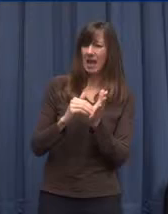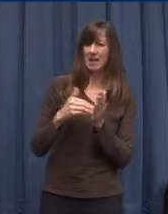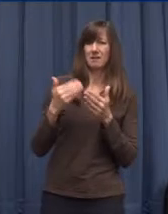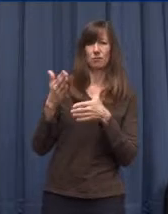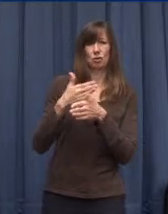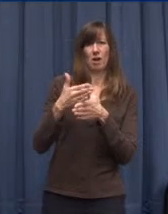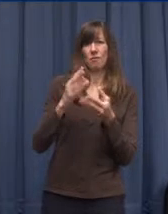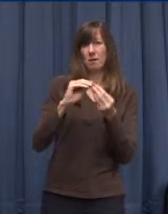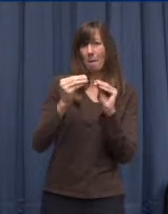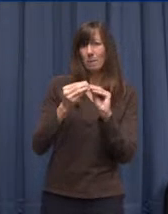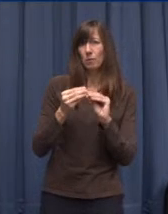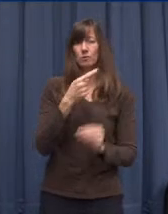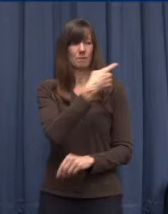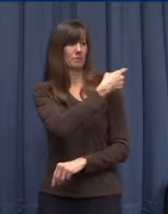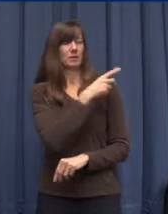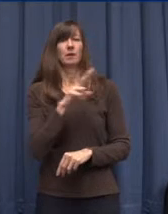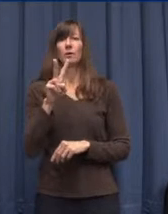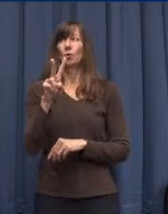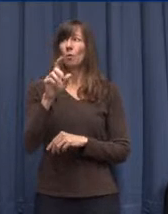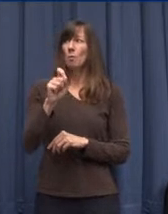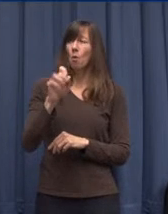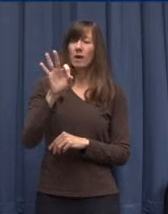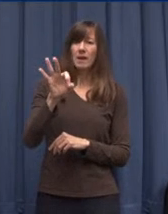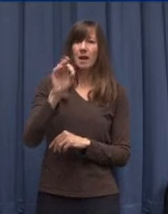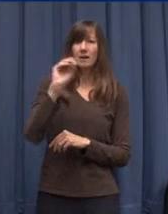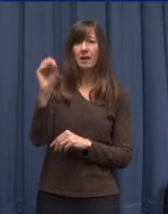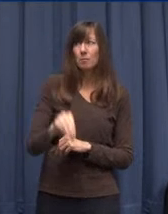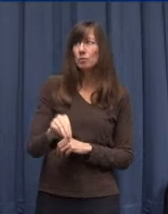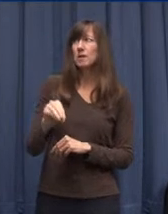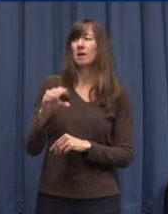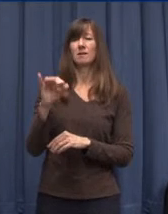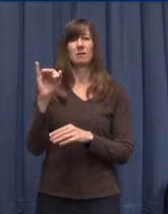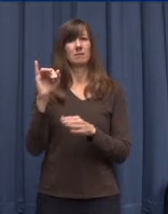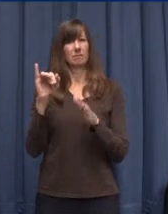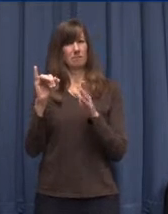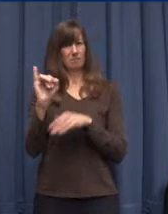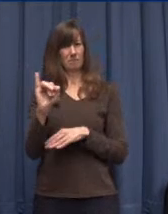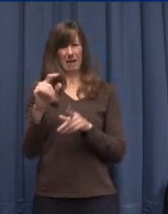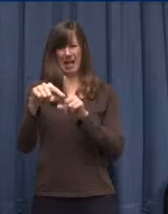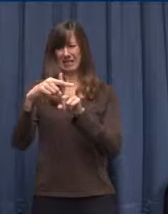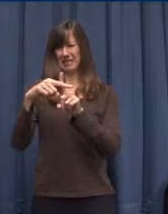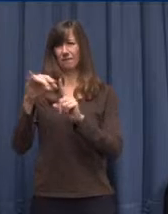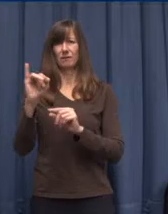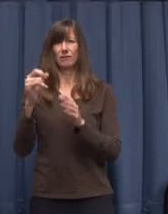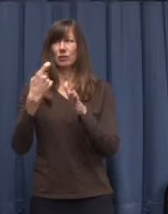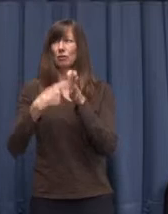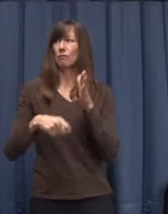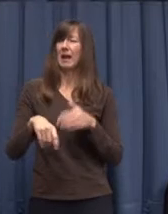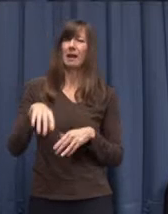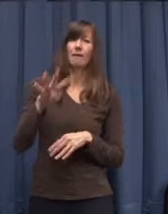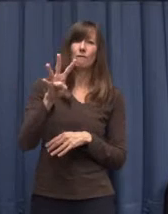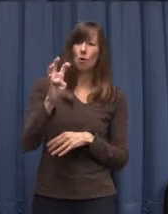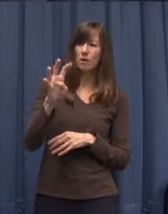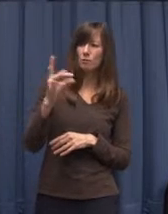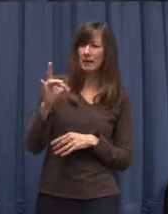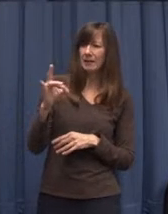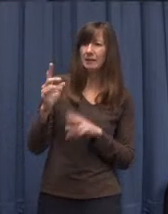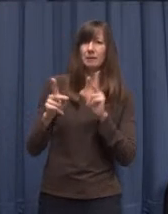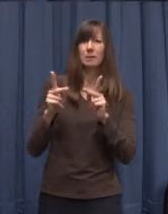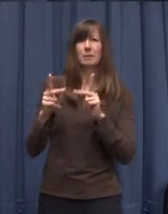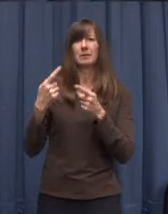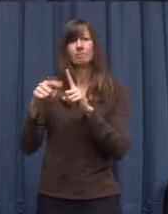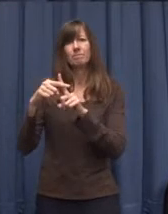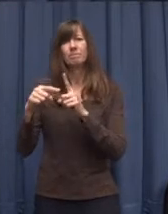418 active cases, and 14 hospitalizations. All these numbers harken back to the early days